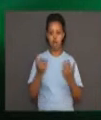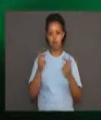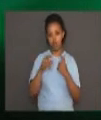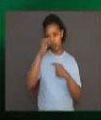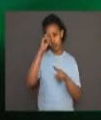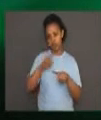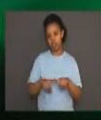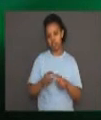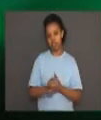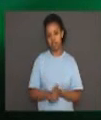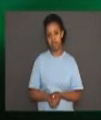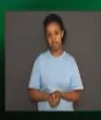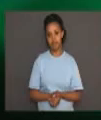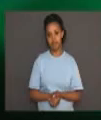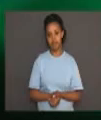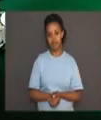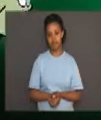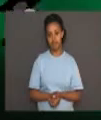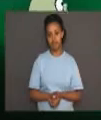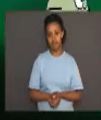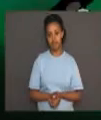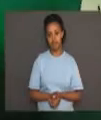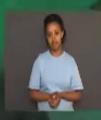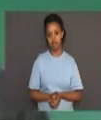Let's get back to our lesson.